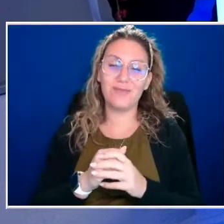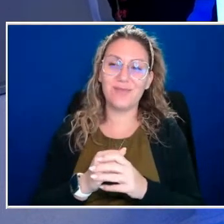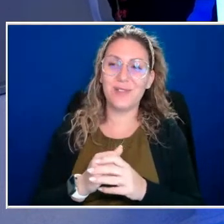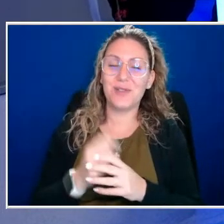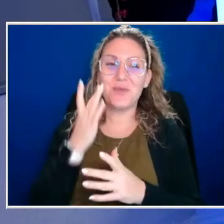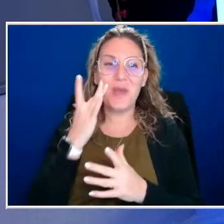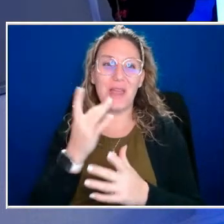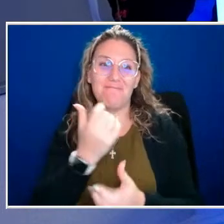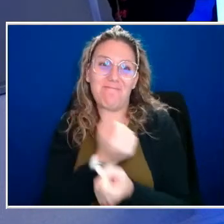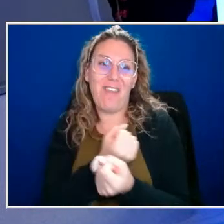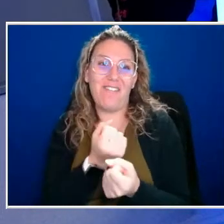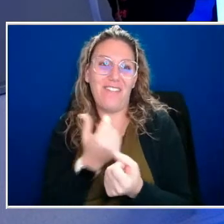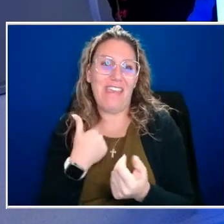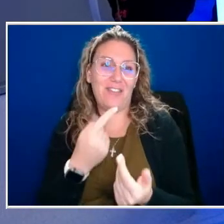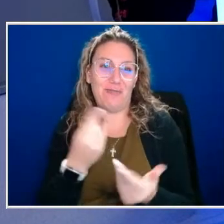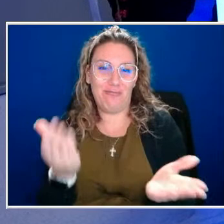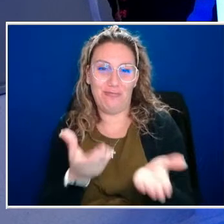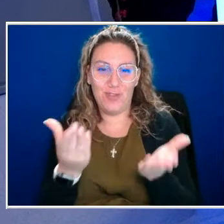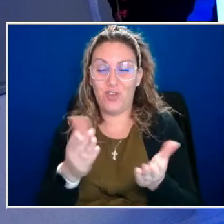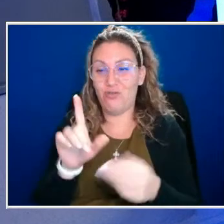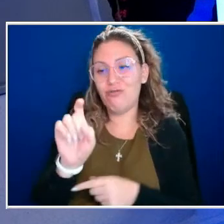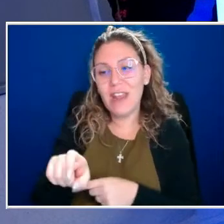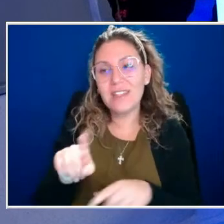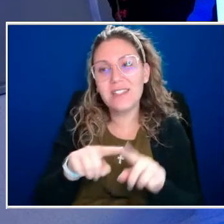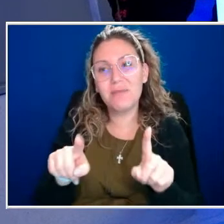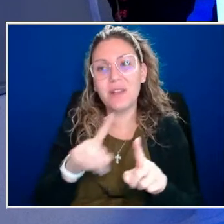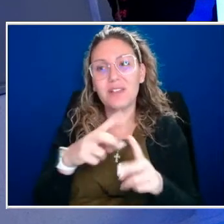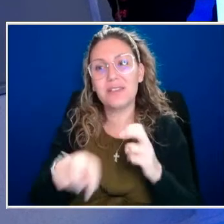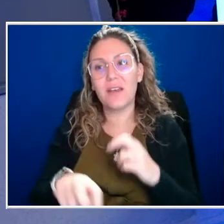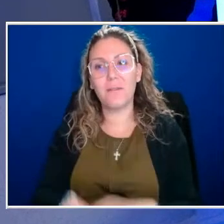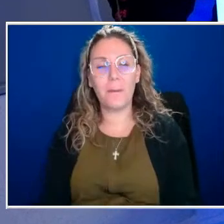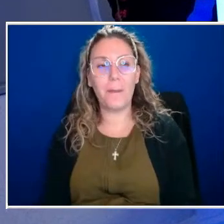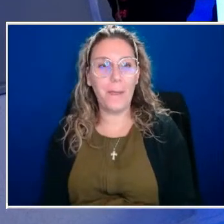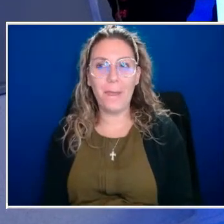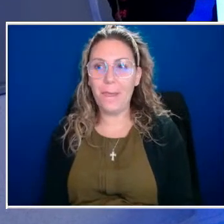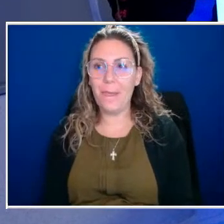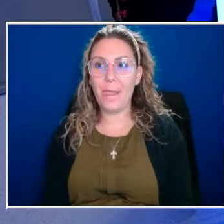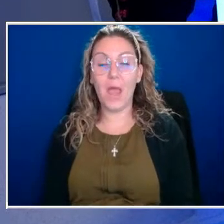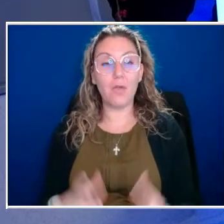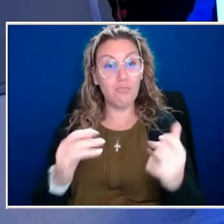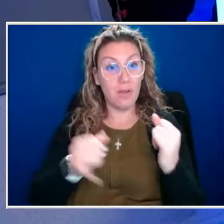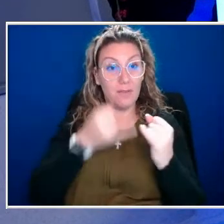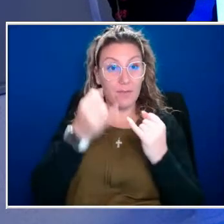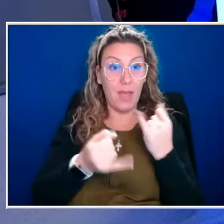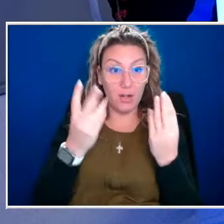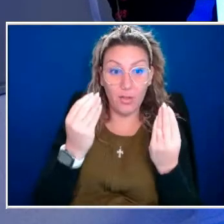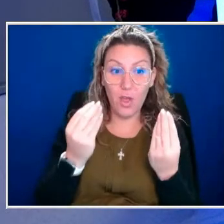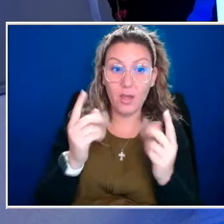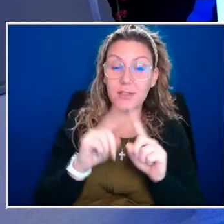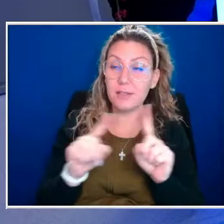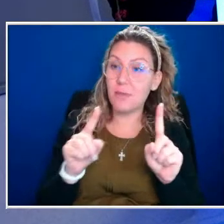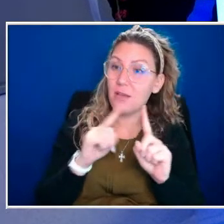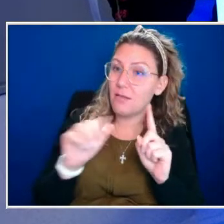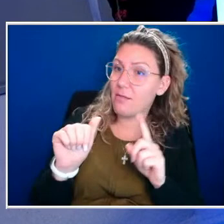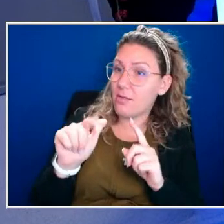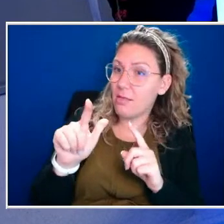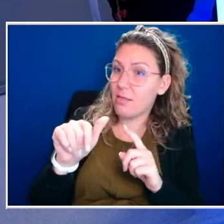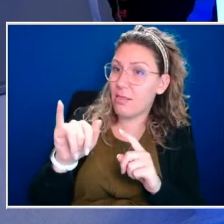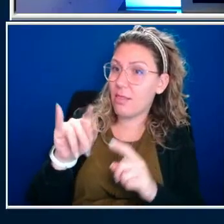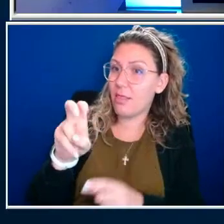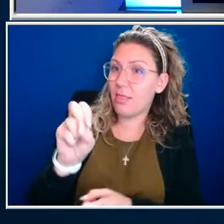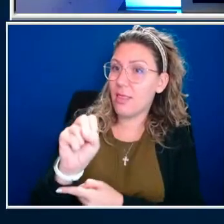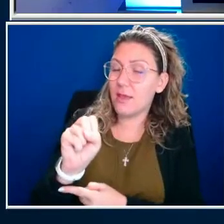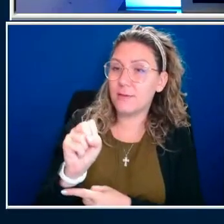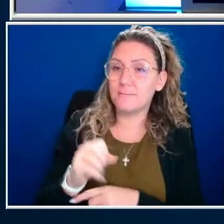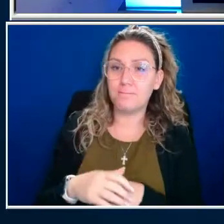they're necessary, but they are tough. I want to do final thoughts, but I was hoping, Alexis. Yeah.